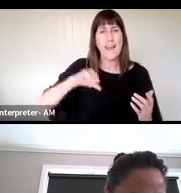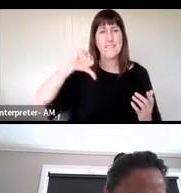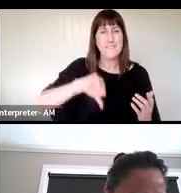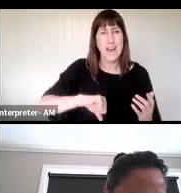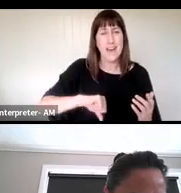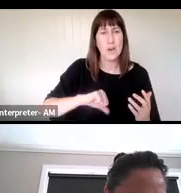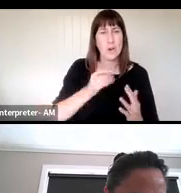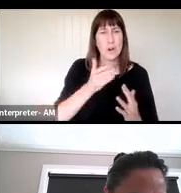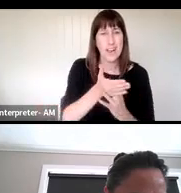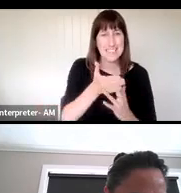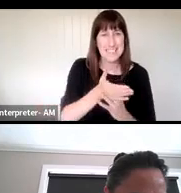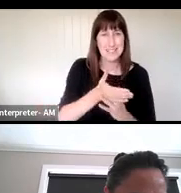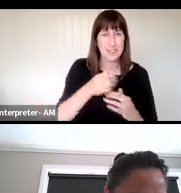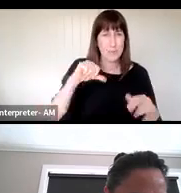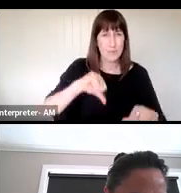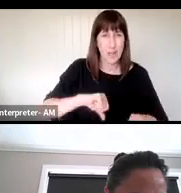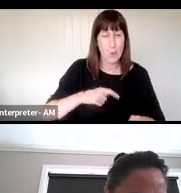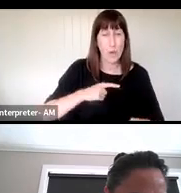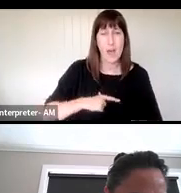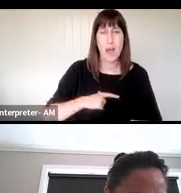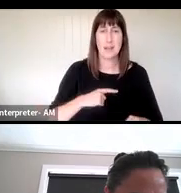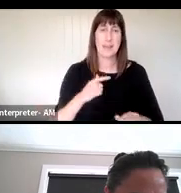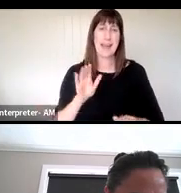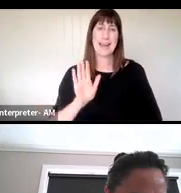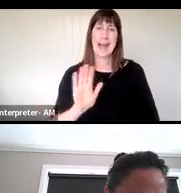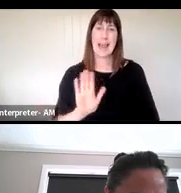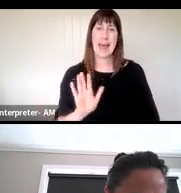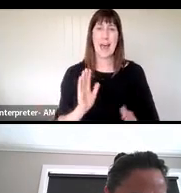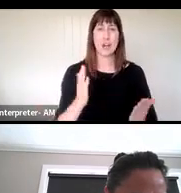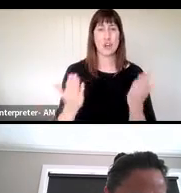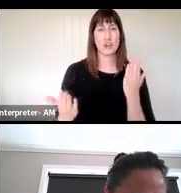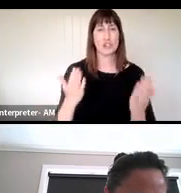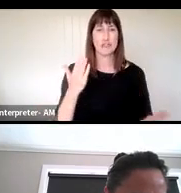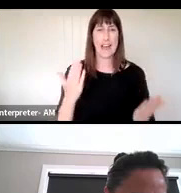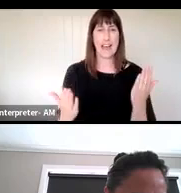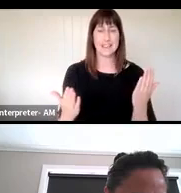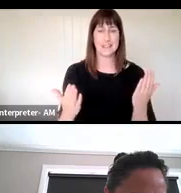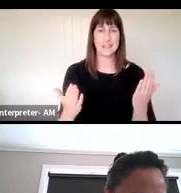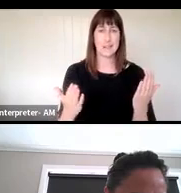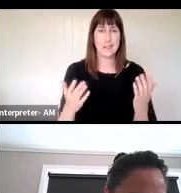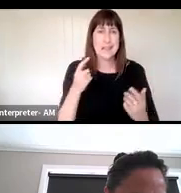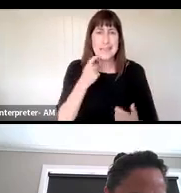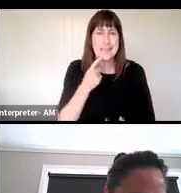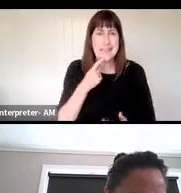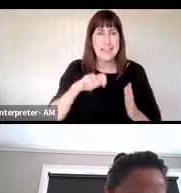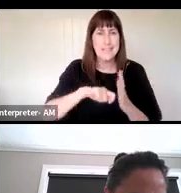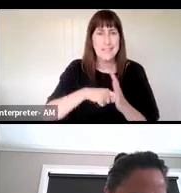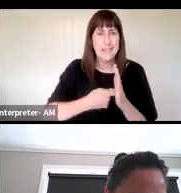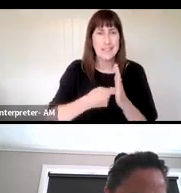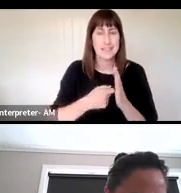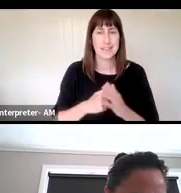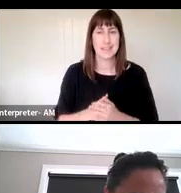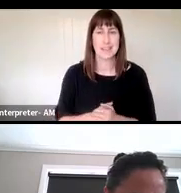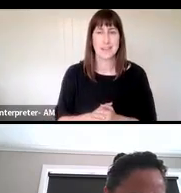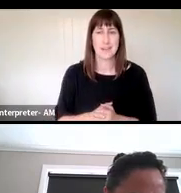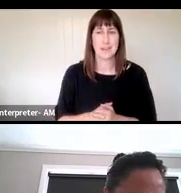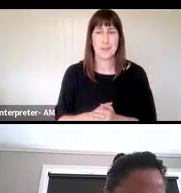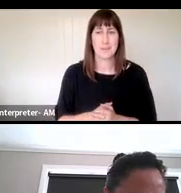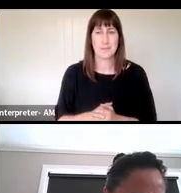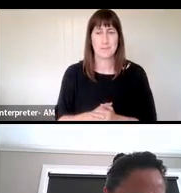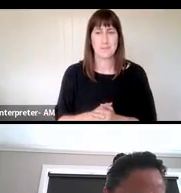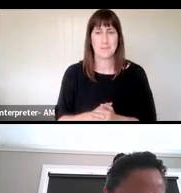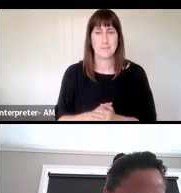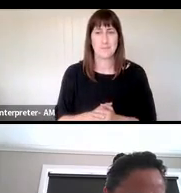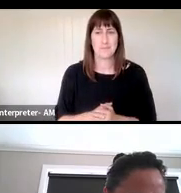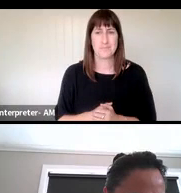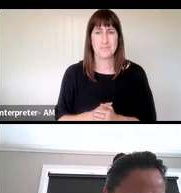color contrast and alt text. So they're actually quite easy things to fix. And I think,